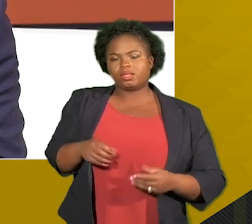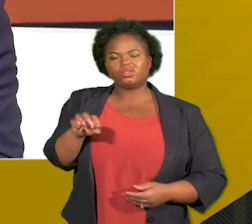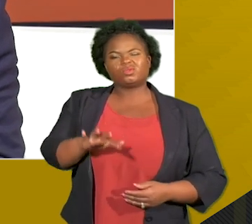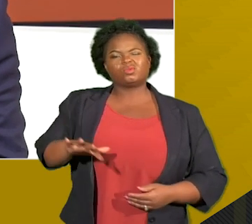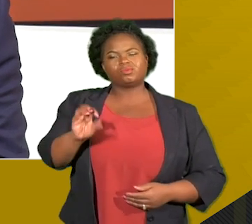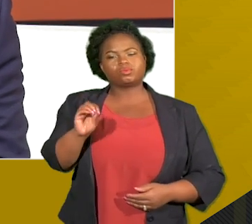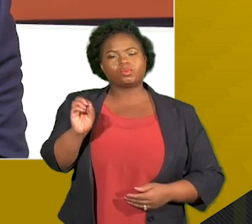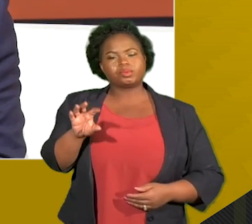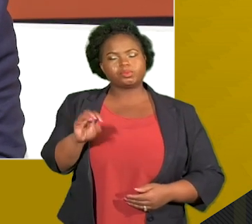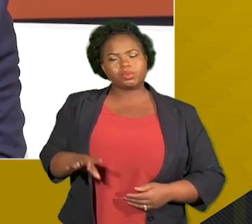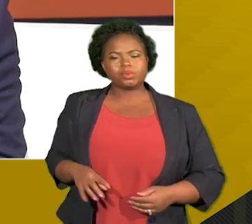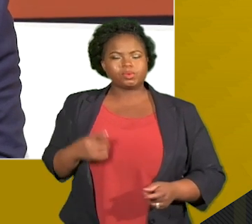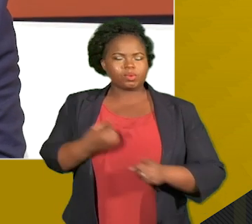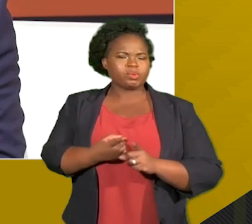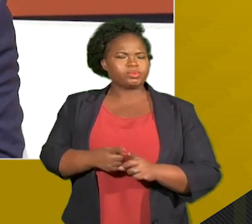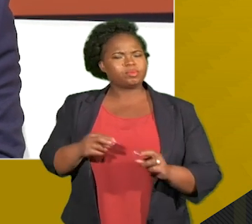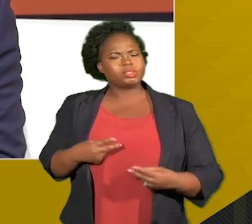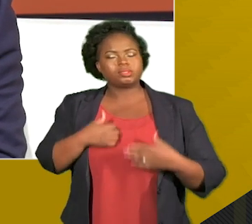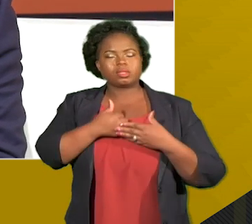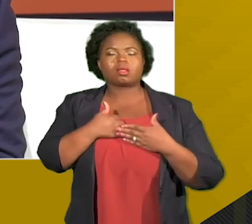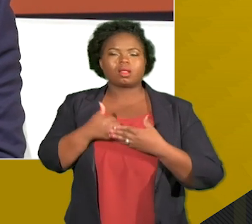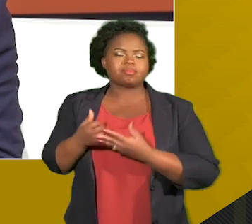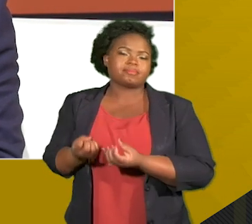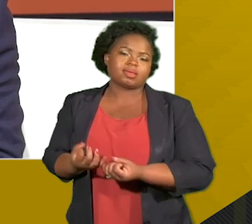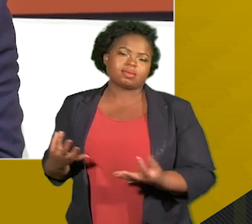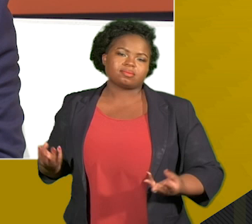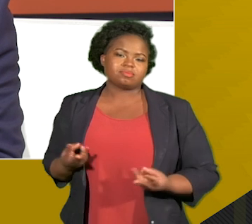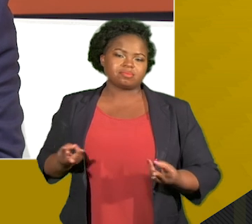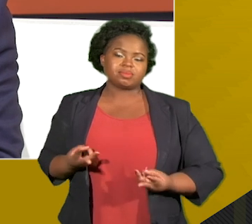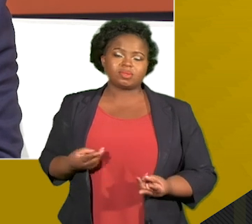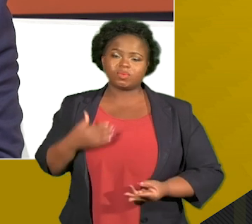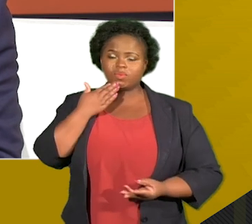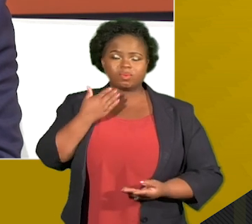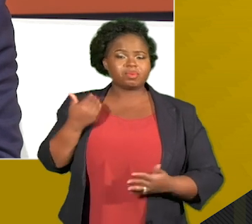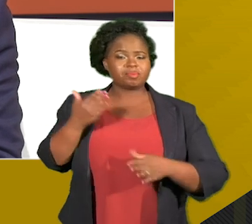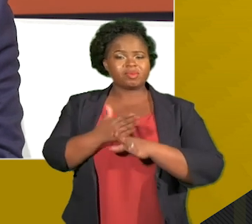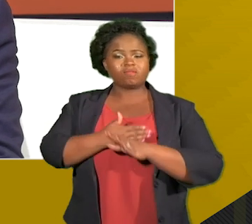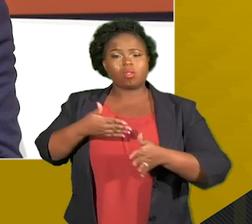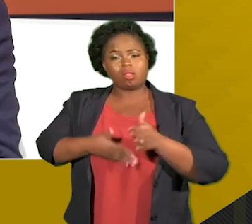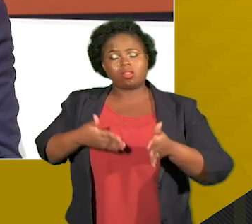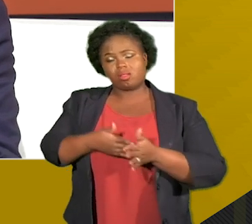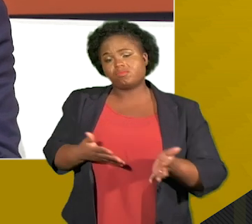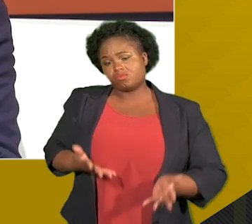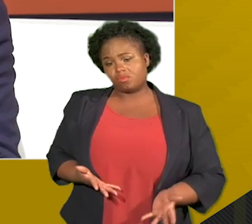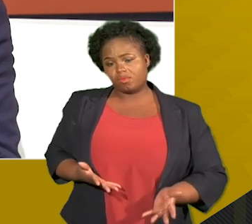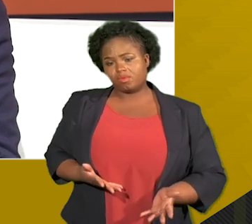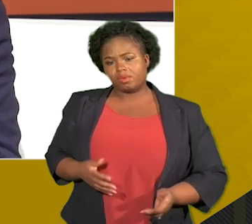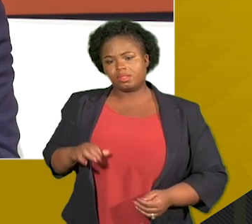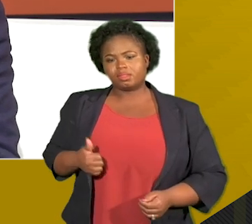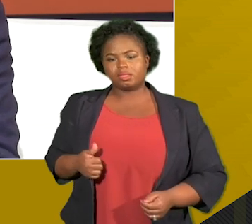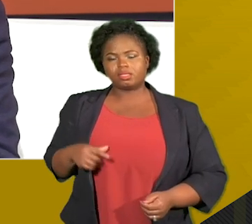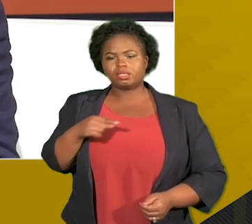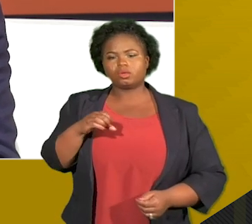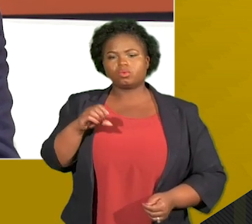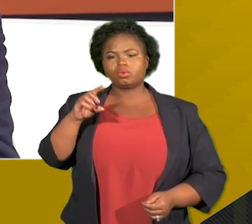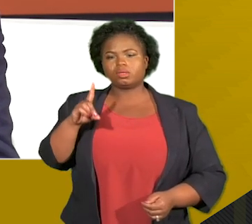basement. But she really helped a lot of people who otherwise would never have had access. And she came to us at the Goodman